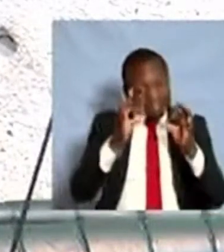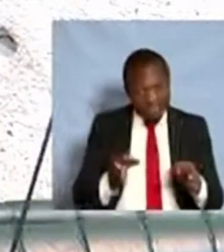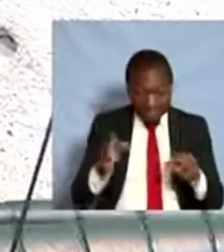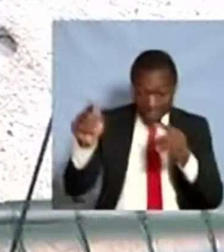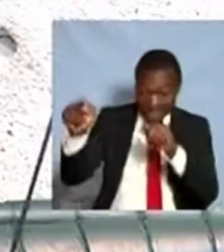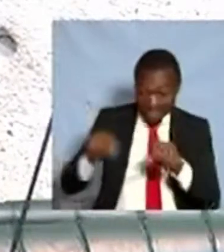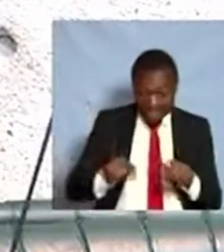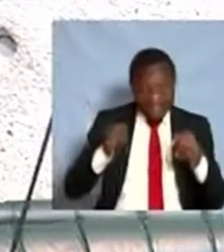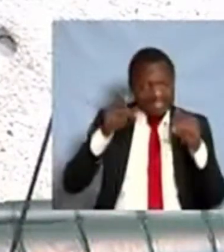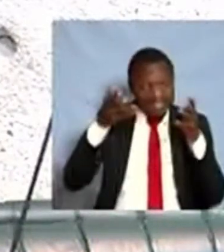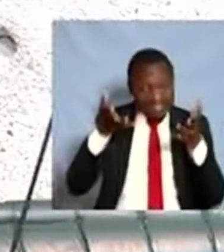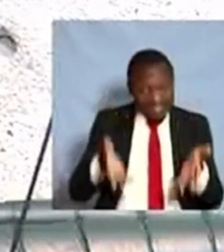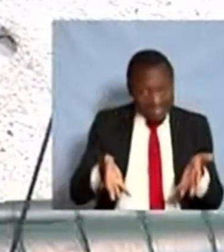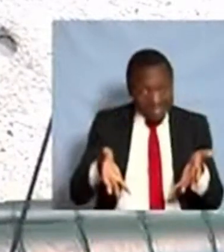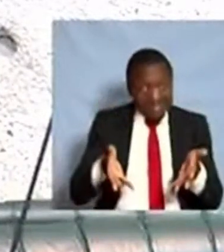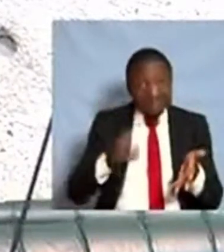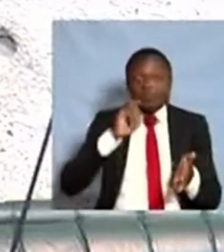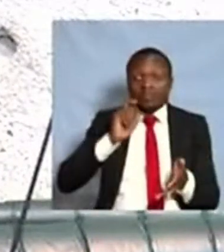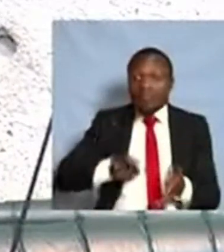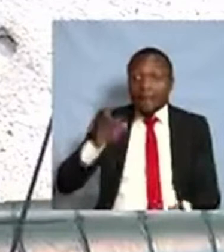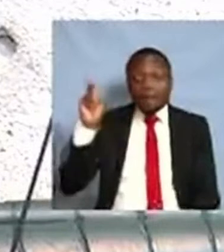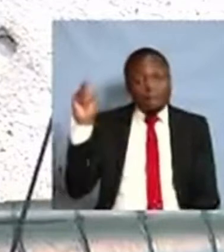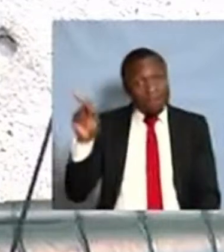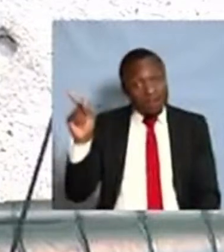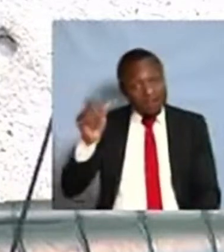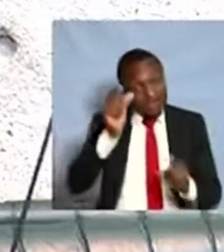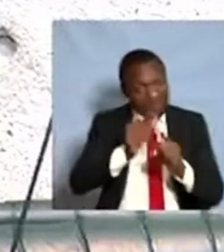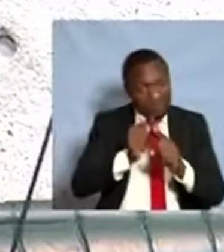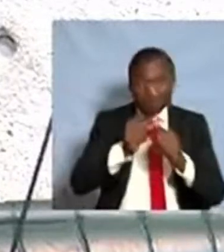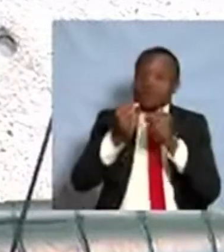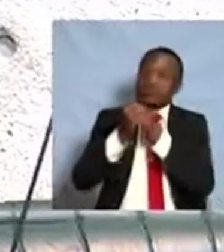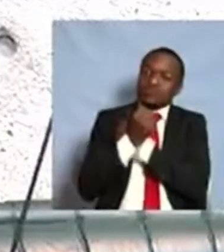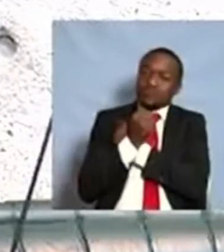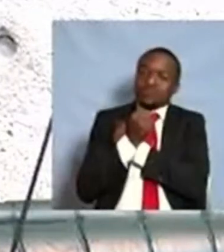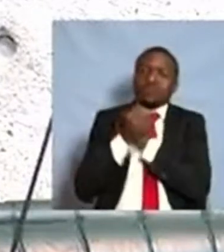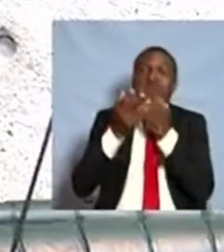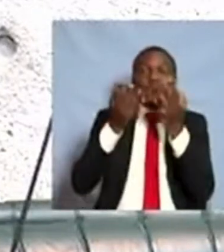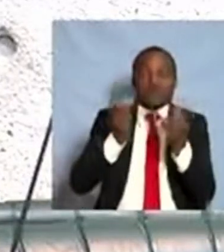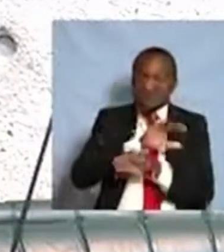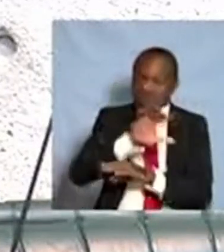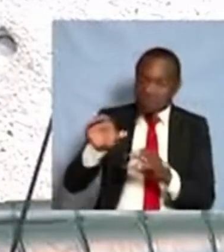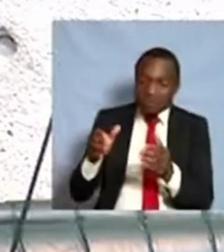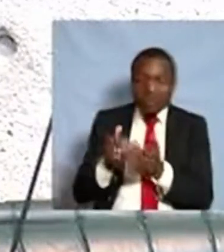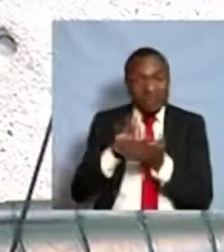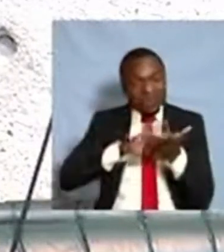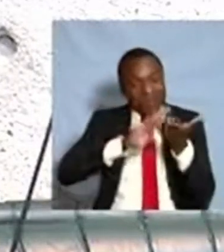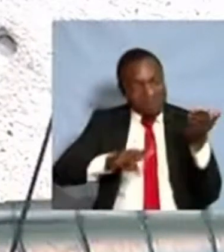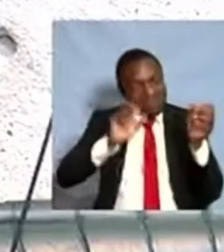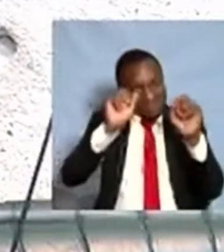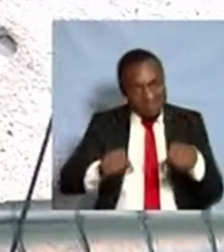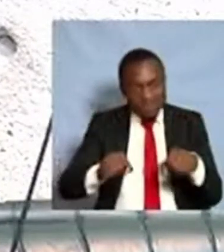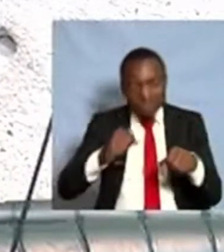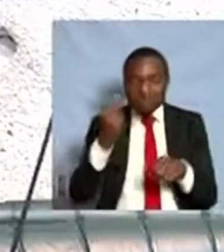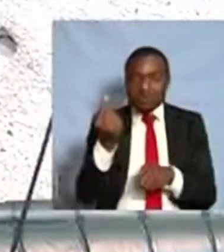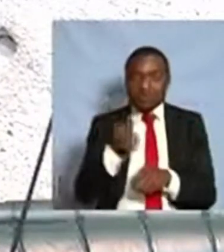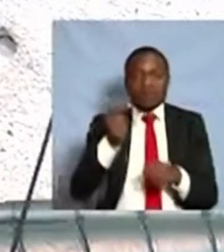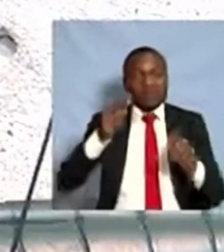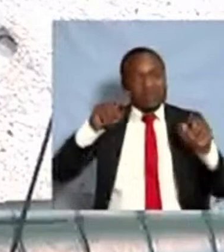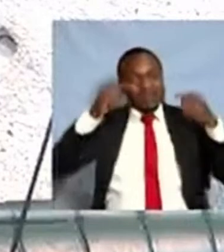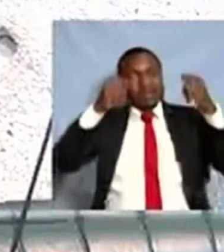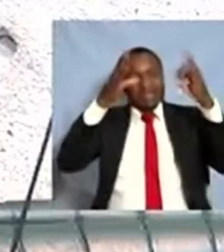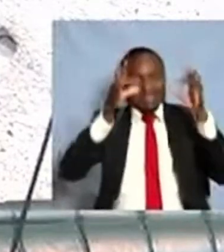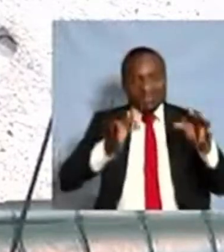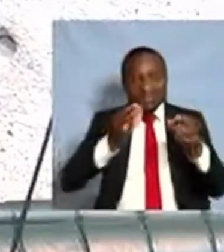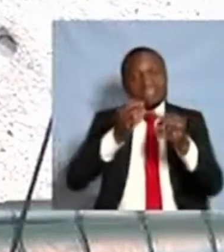here, he has preached the word of love, which we all want to believe. We can only progress when we love